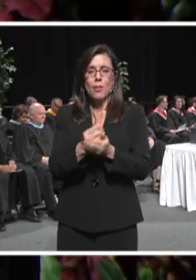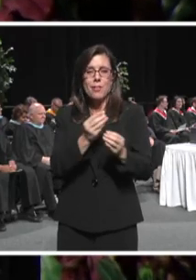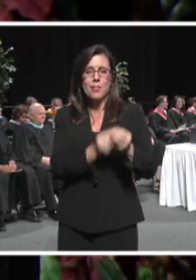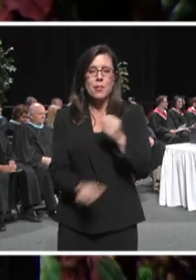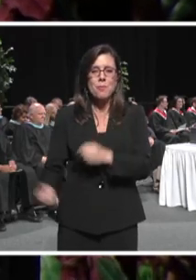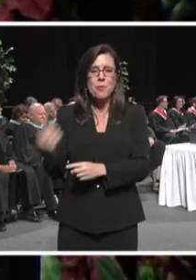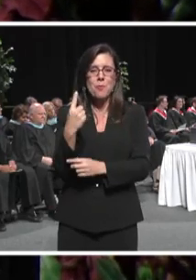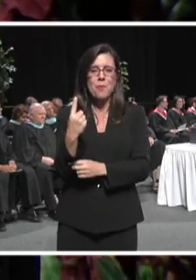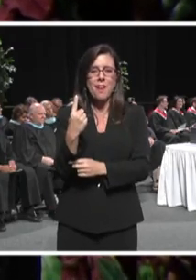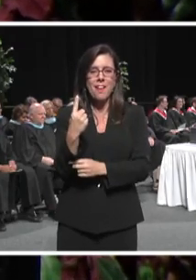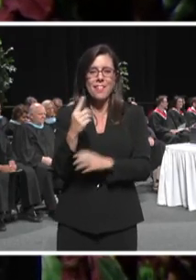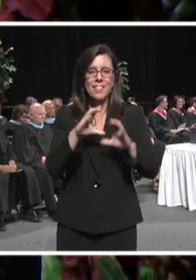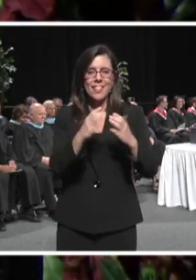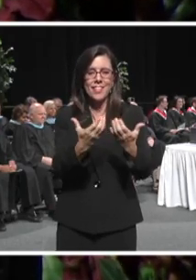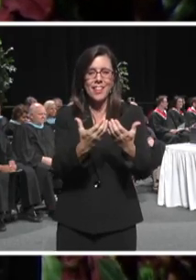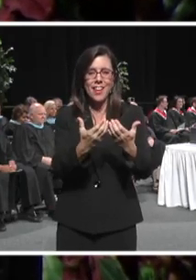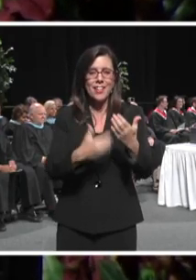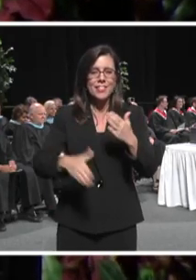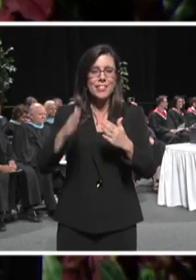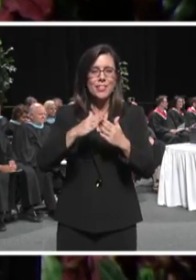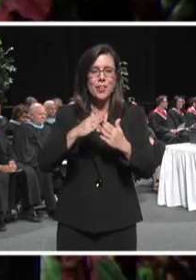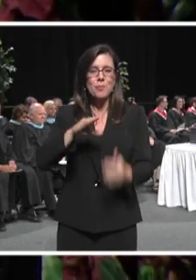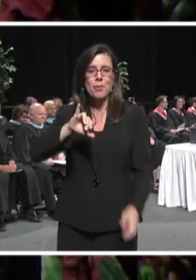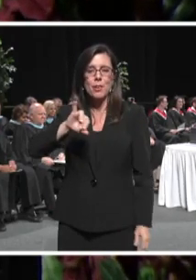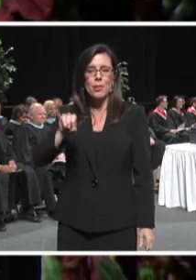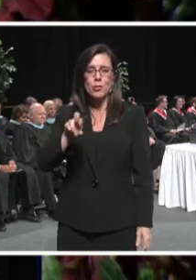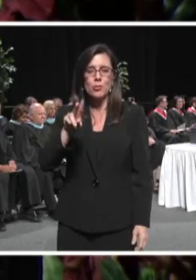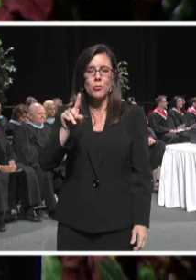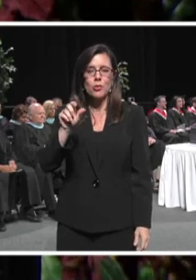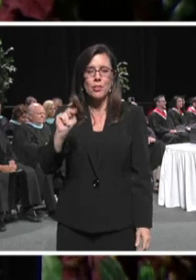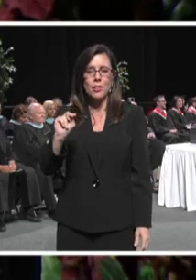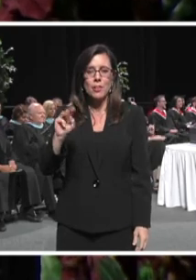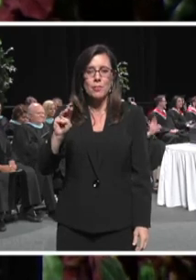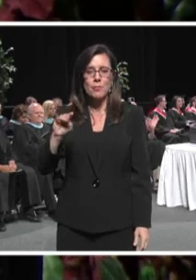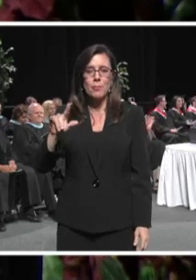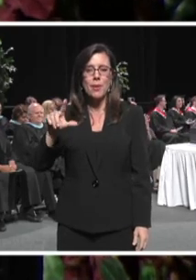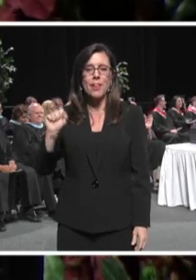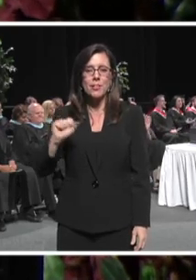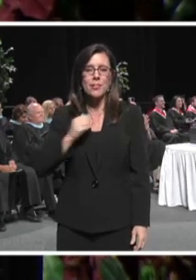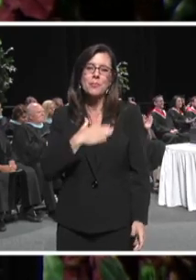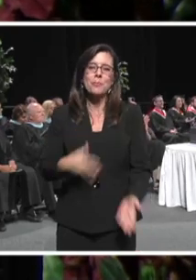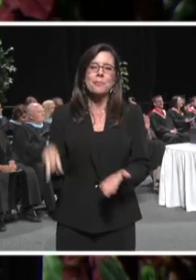number one in the class is Jordan Miles. Please stand.